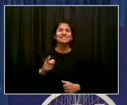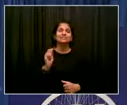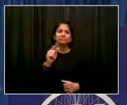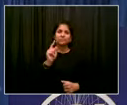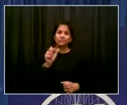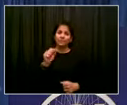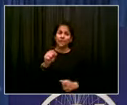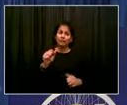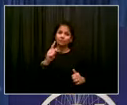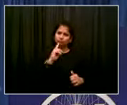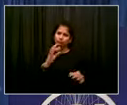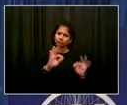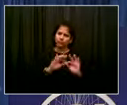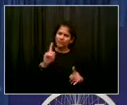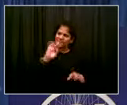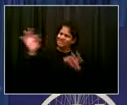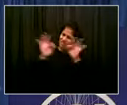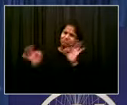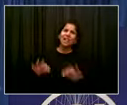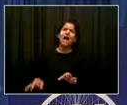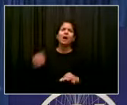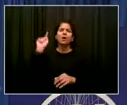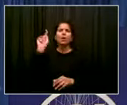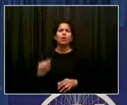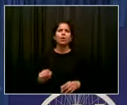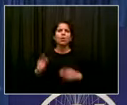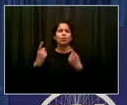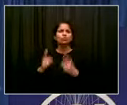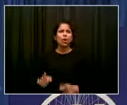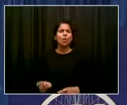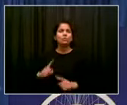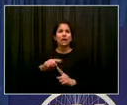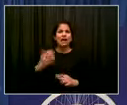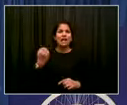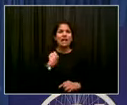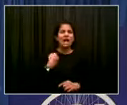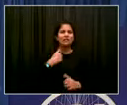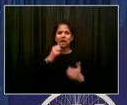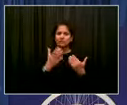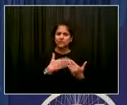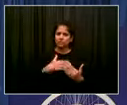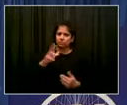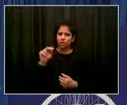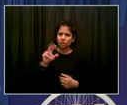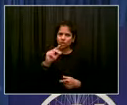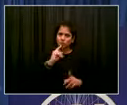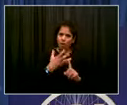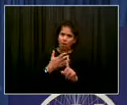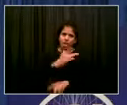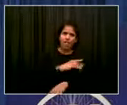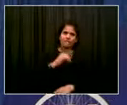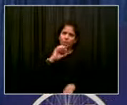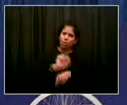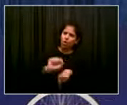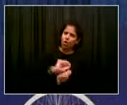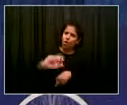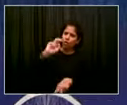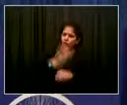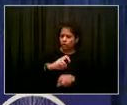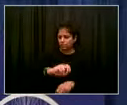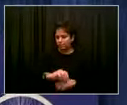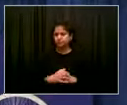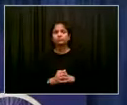to get to these successful takedowns, successful prosecutions, and why that's been working in Brooklyn. Give us more of the flavor of that. Absolutely. And